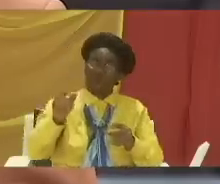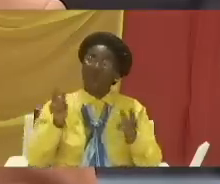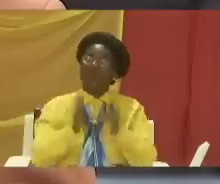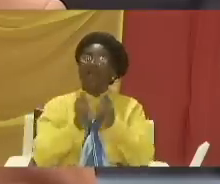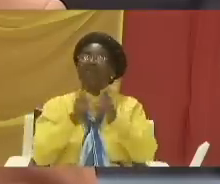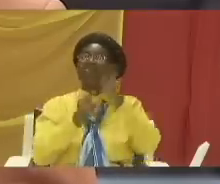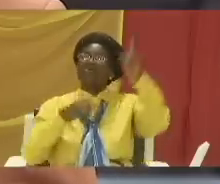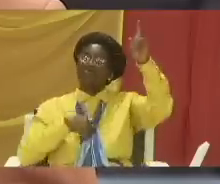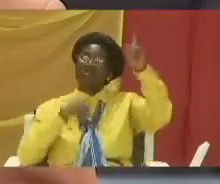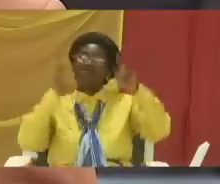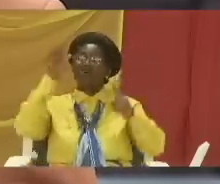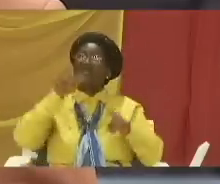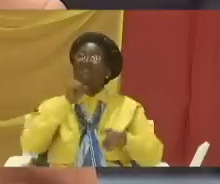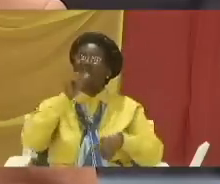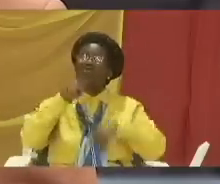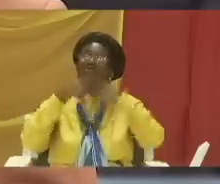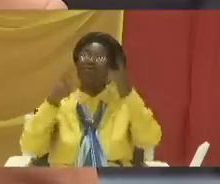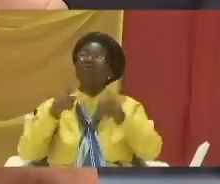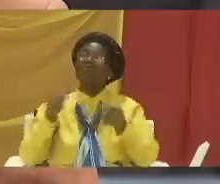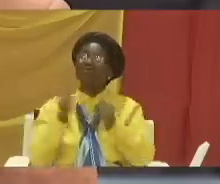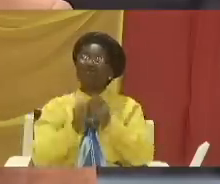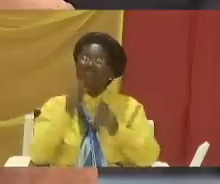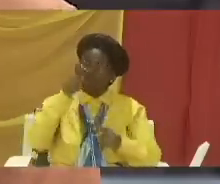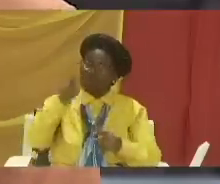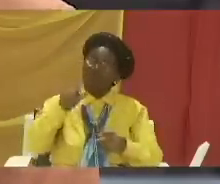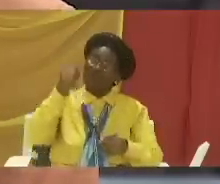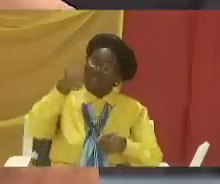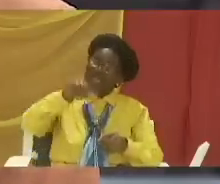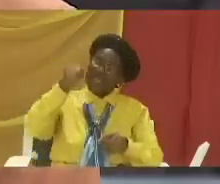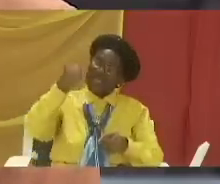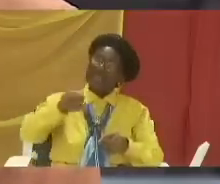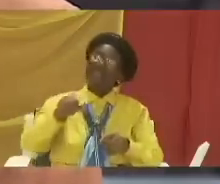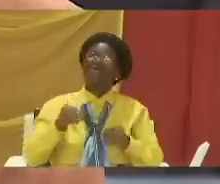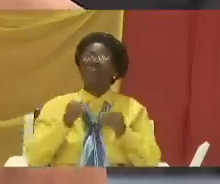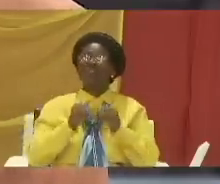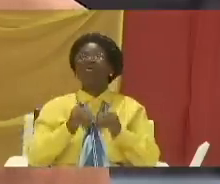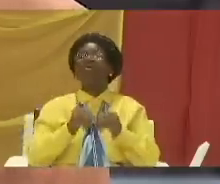Contract broken by you.